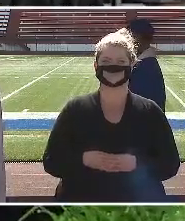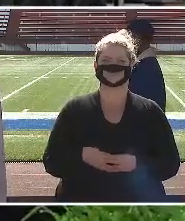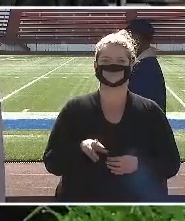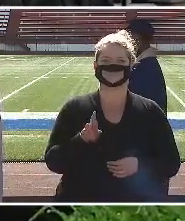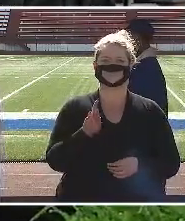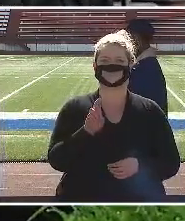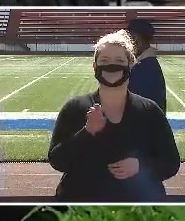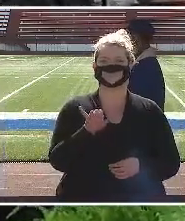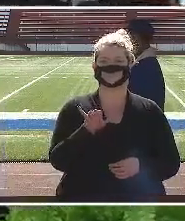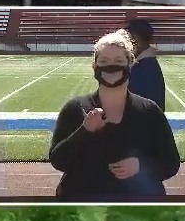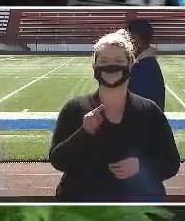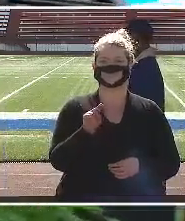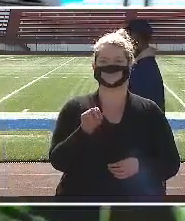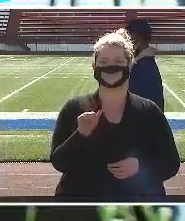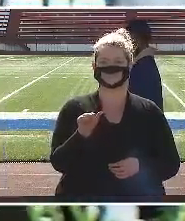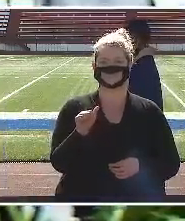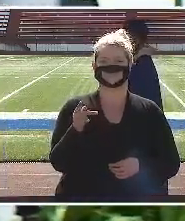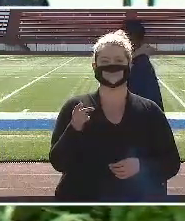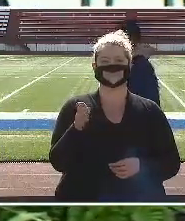Raina Peterson.